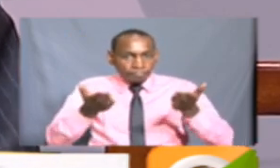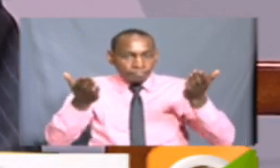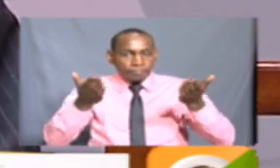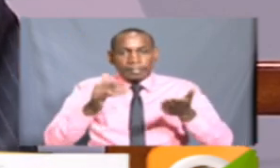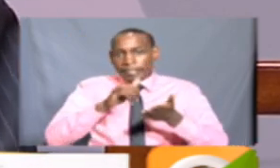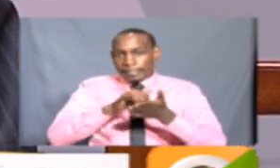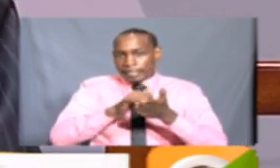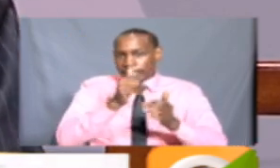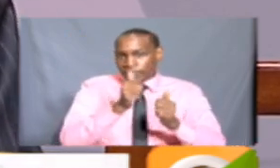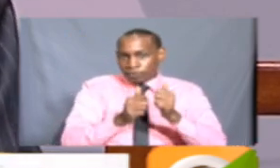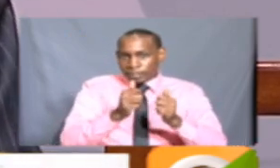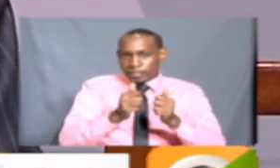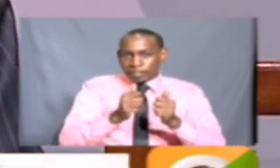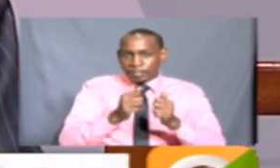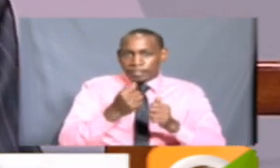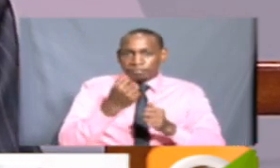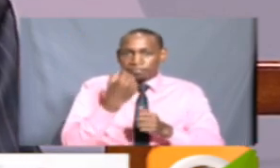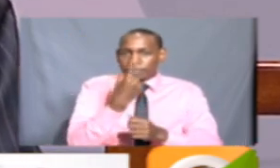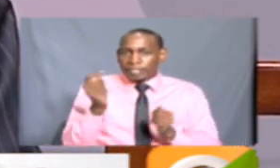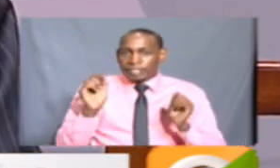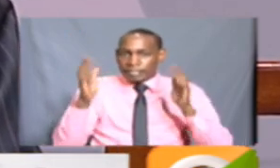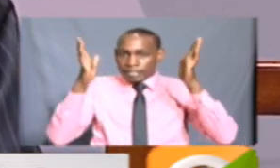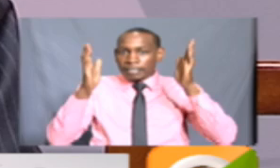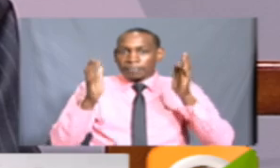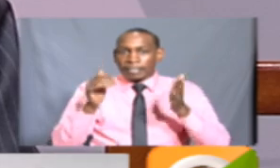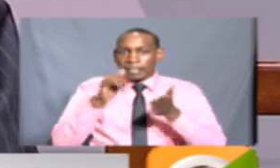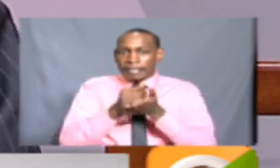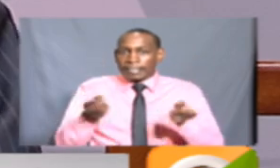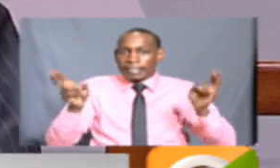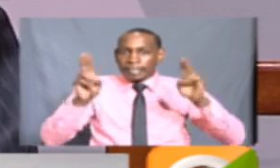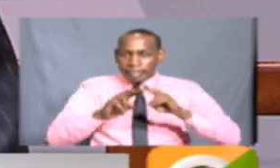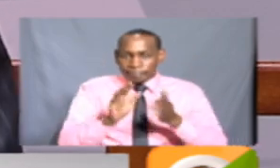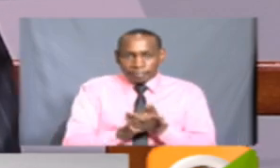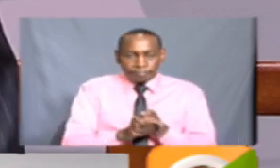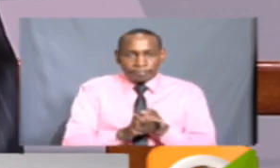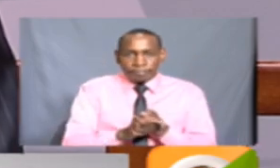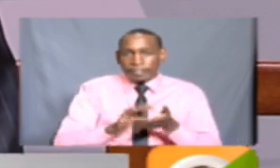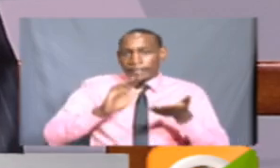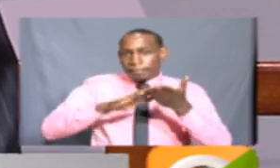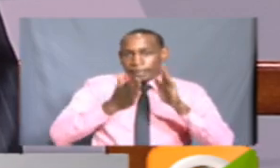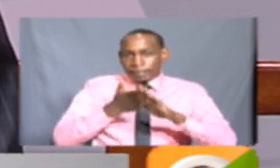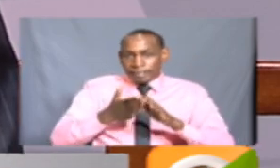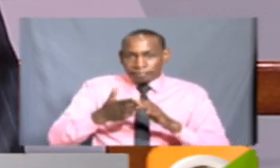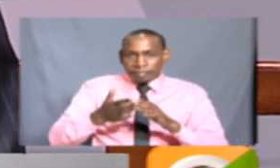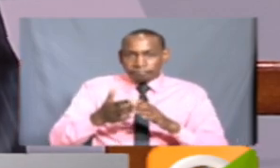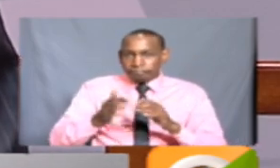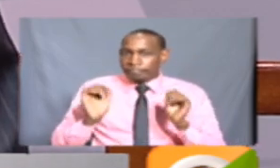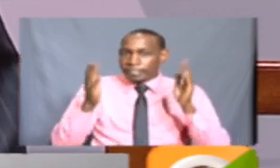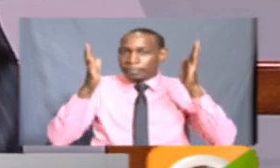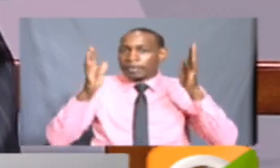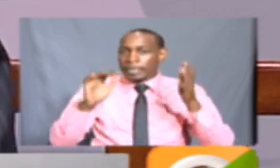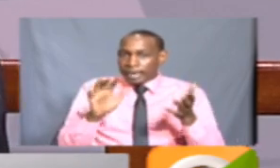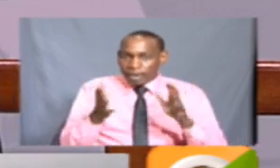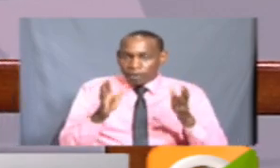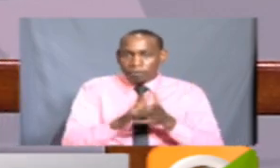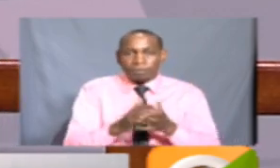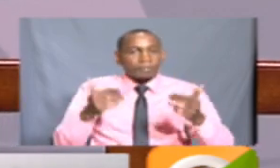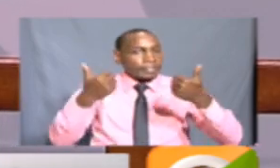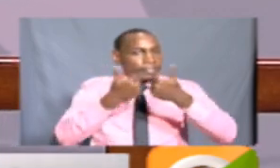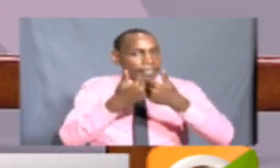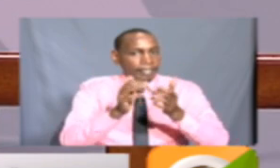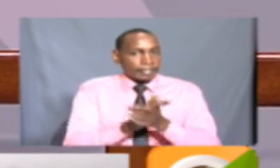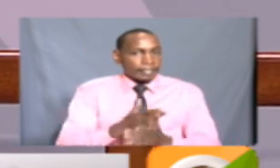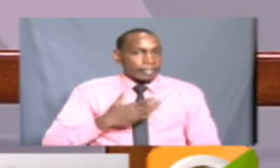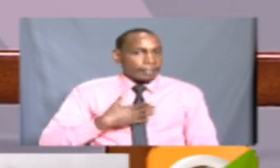in which every event that is now taking place is being choreographed to appear as if it is that contest. And I've just